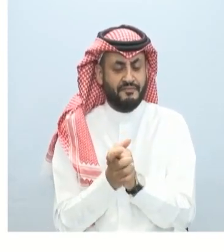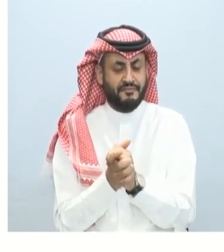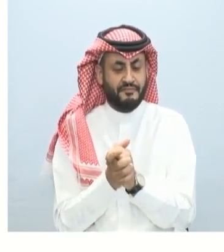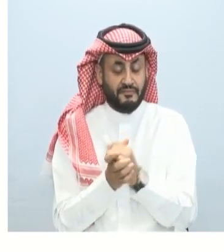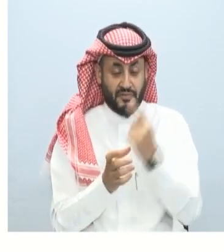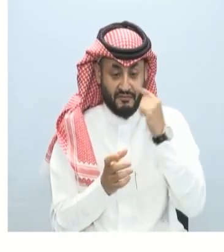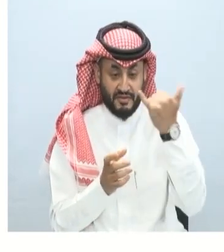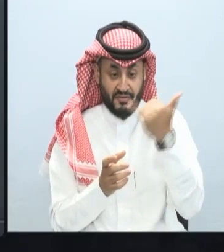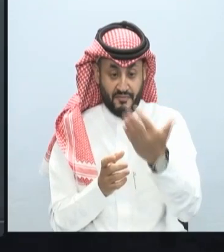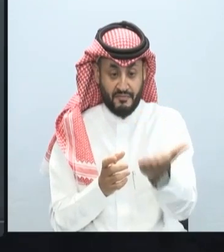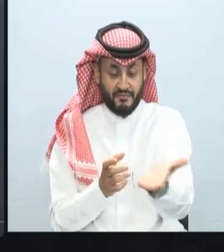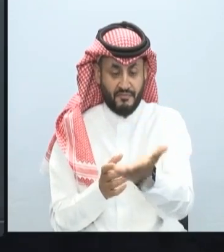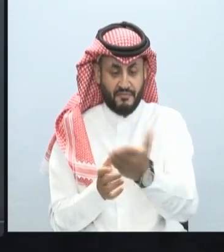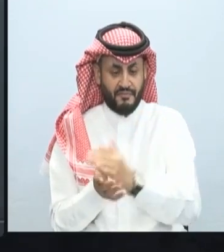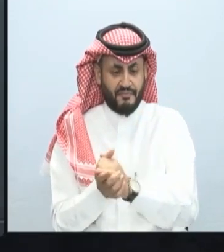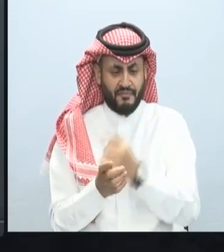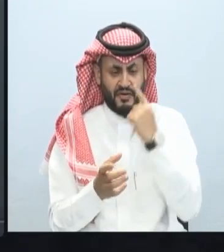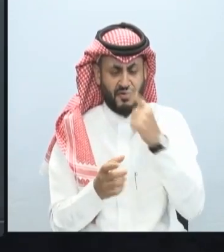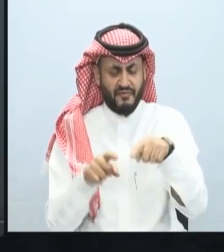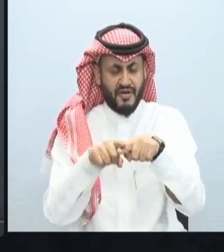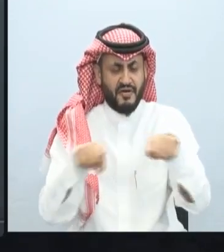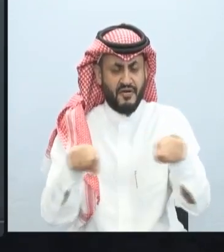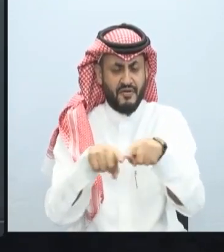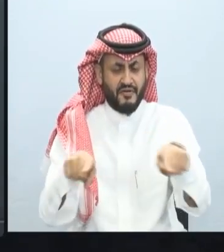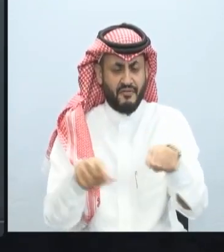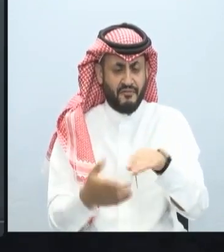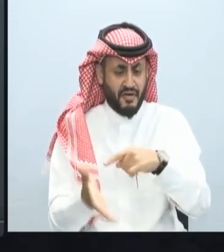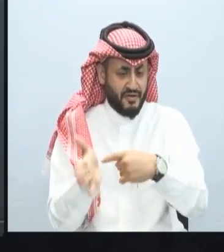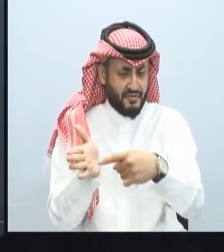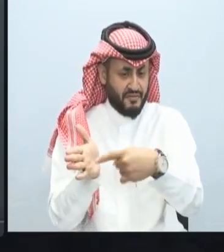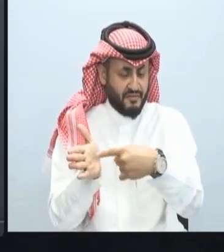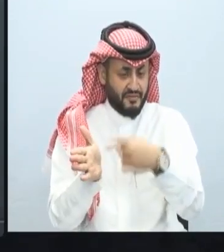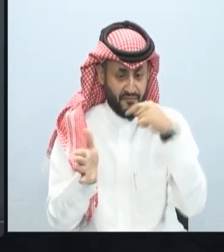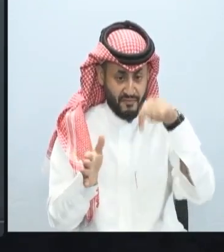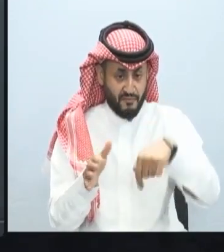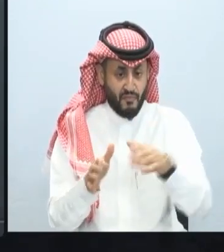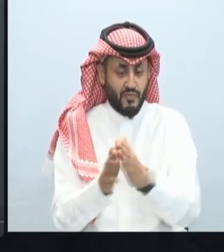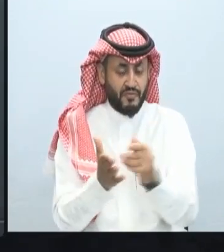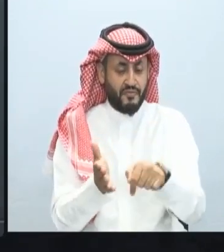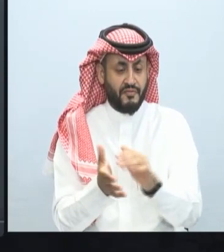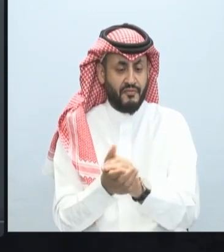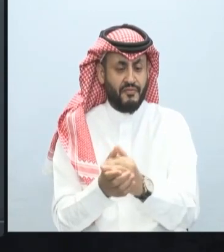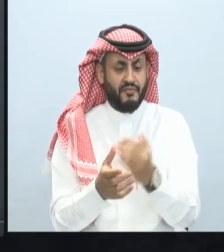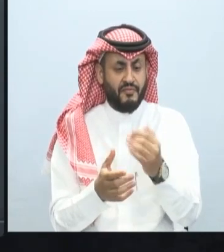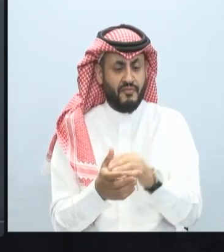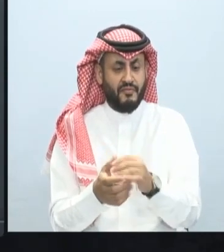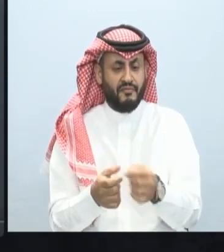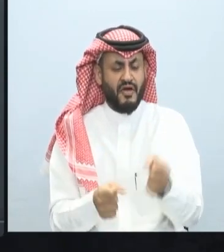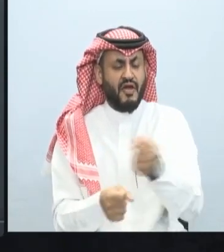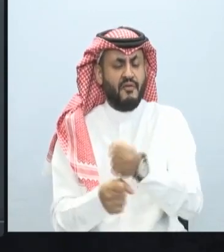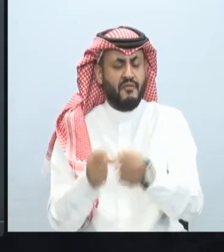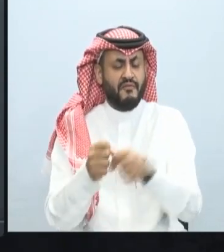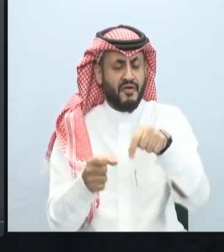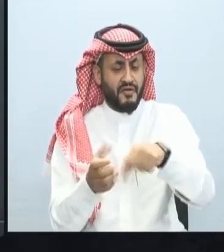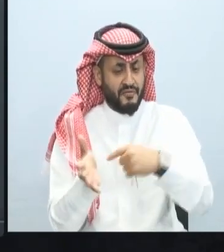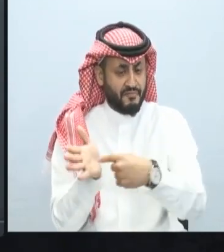point here is to see the underlined part. Now, you do have it underlined in your book. So you are going to apply the structure within